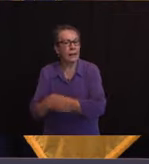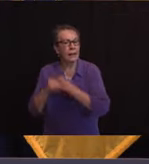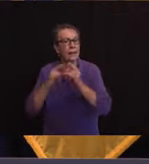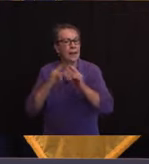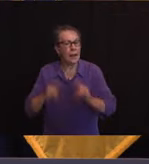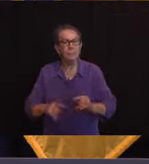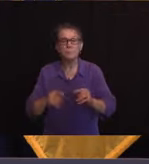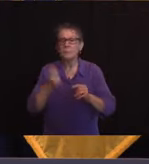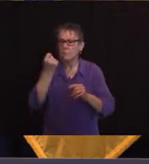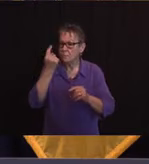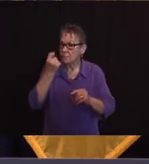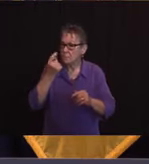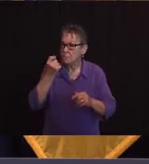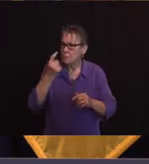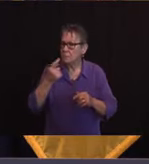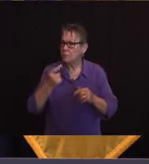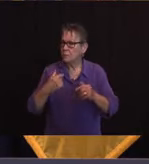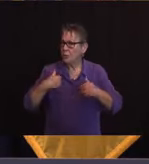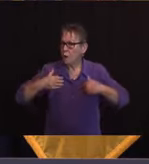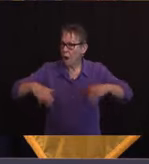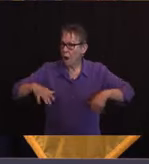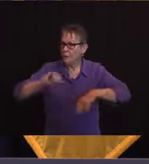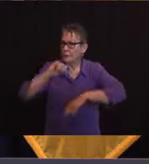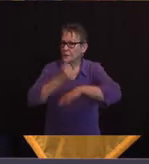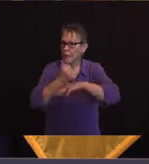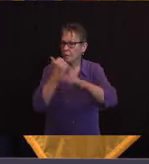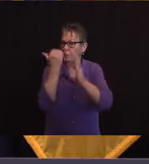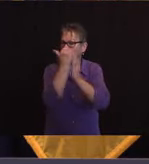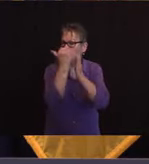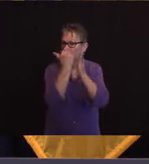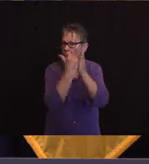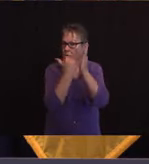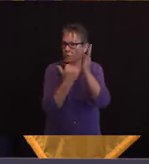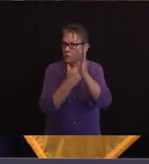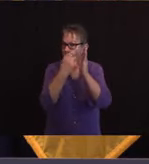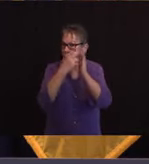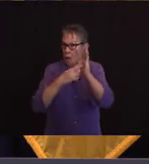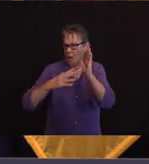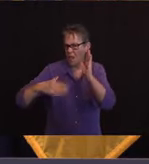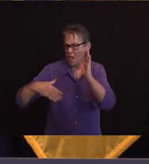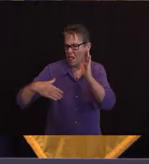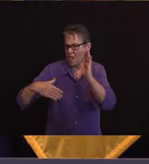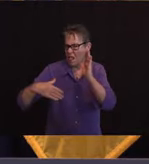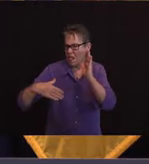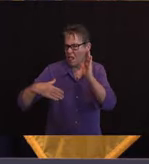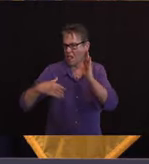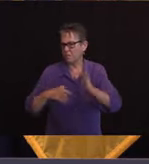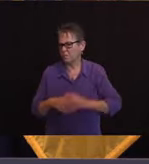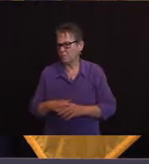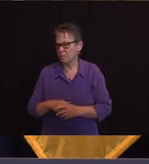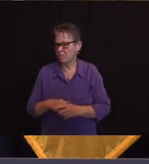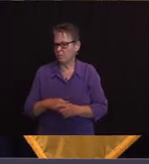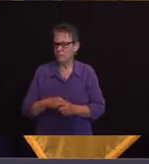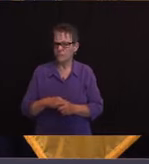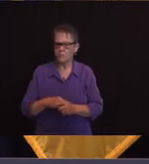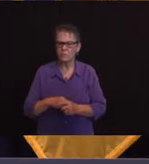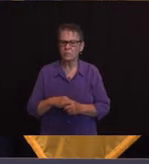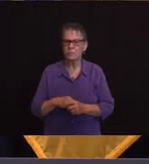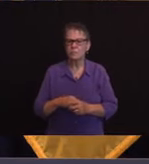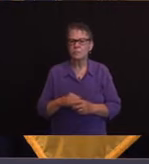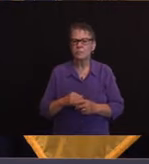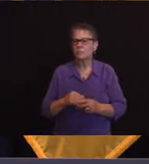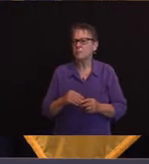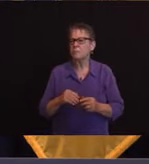people had they could press the go button. And we do not have guidance yet on graduations, but